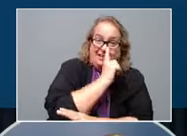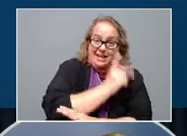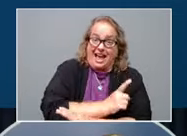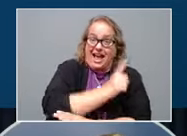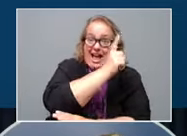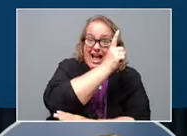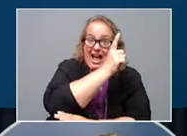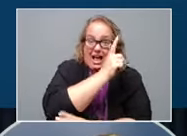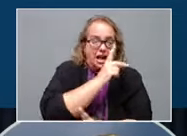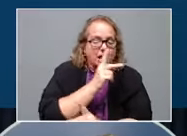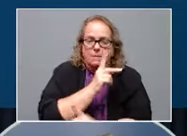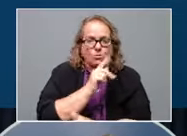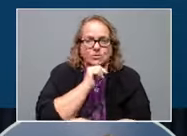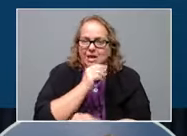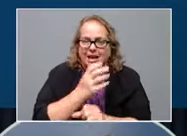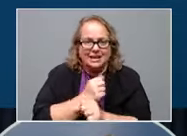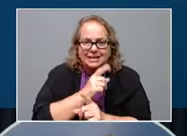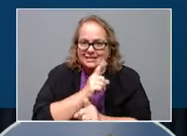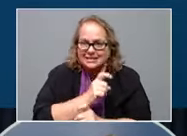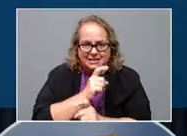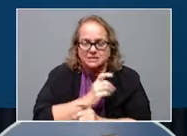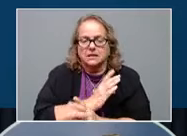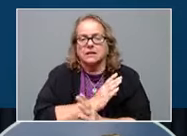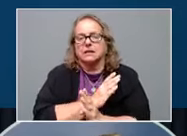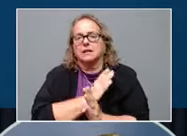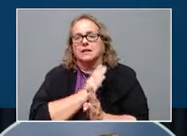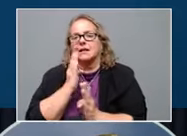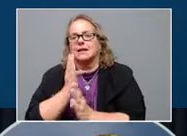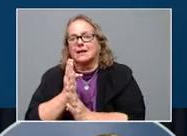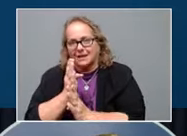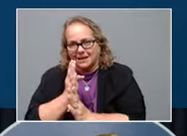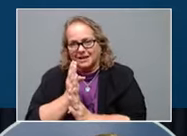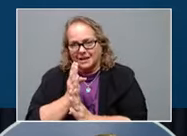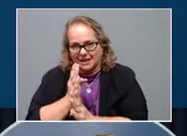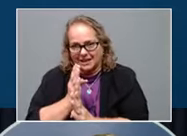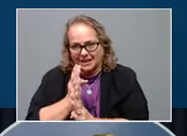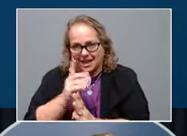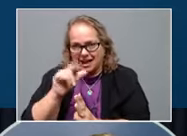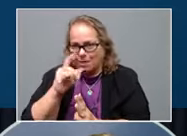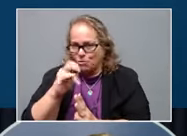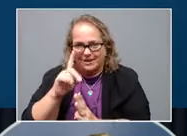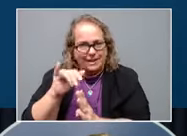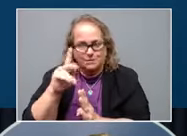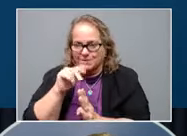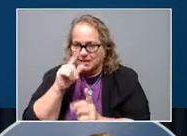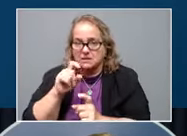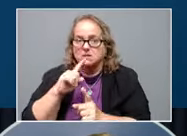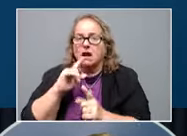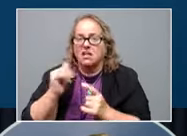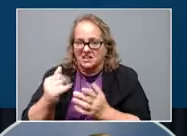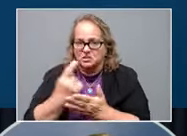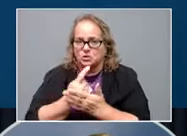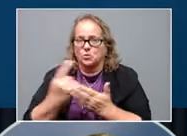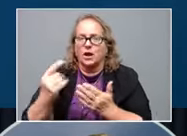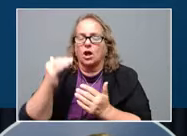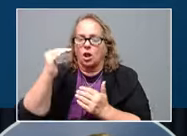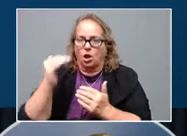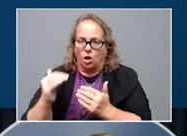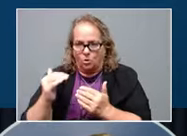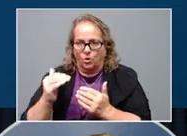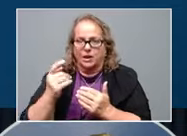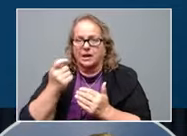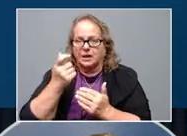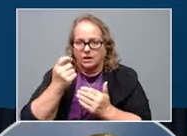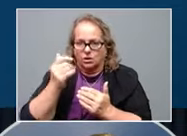get tested if they really felt sick. This week, obviously, much lower, or a little bit lower.